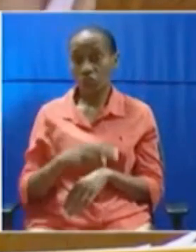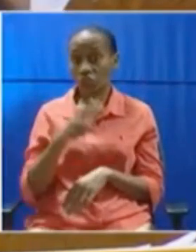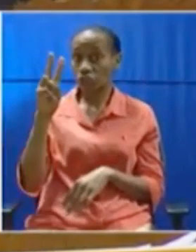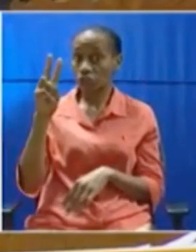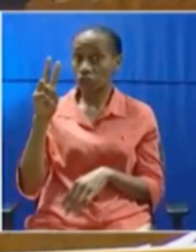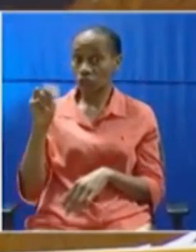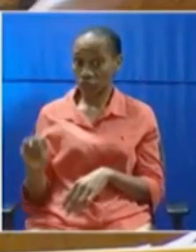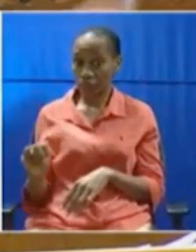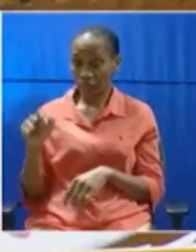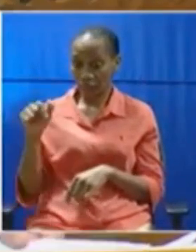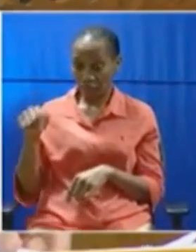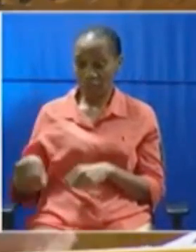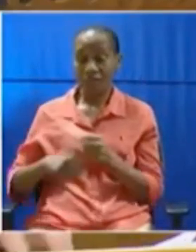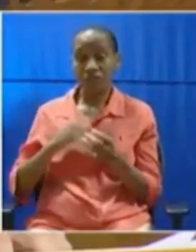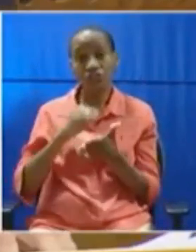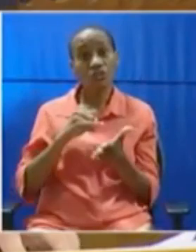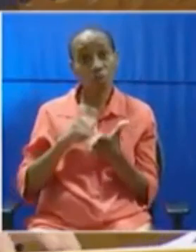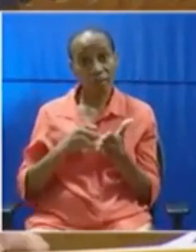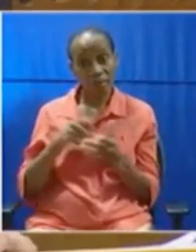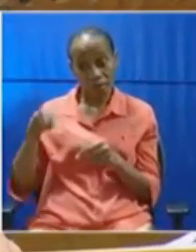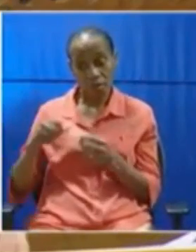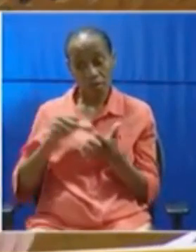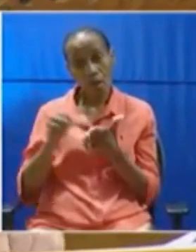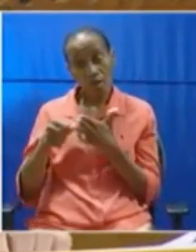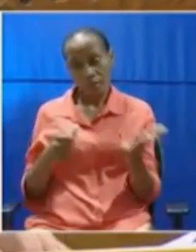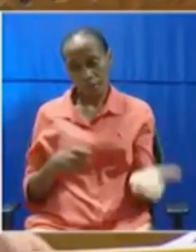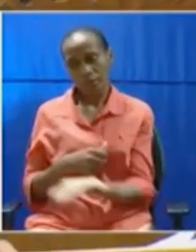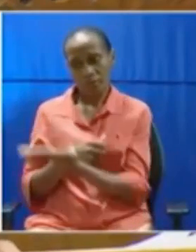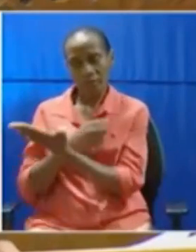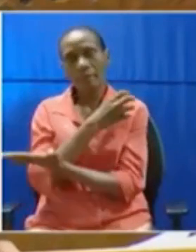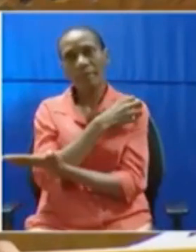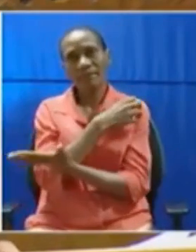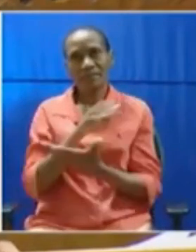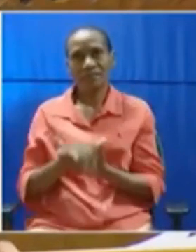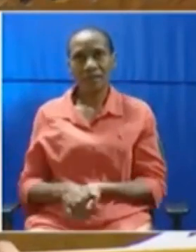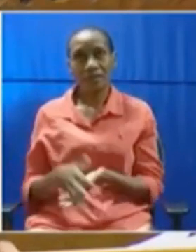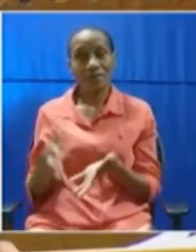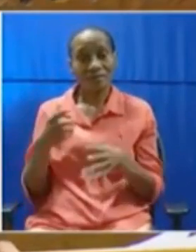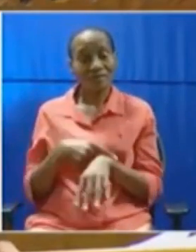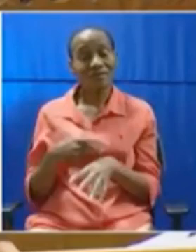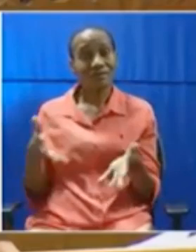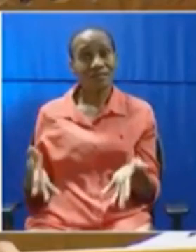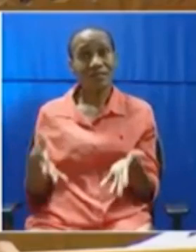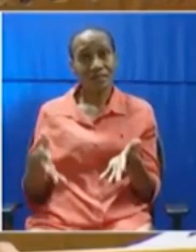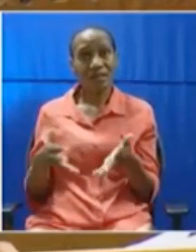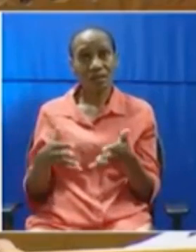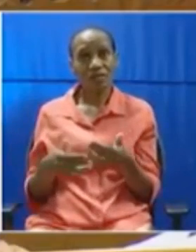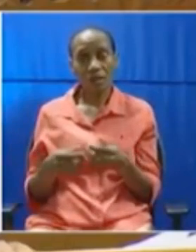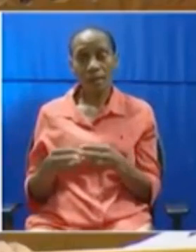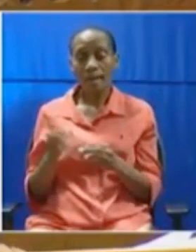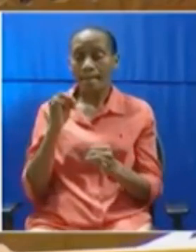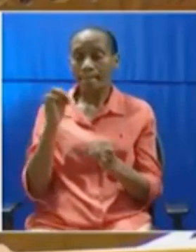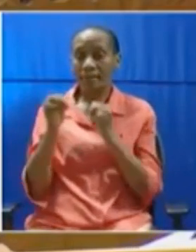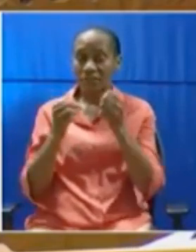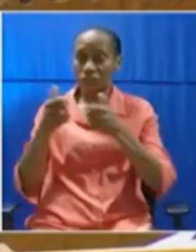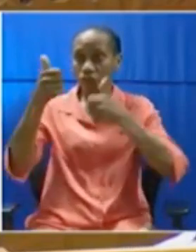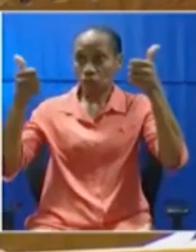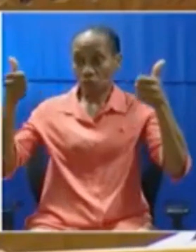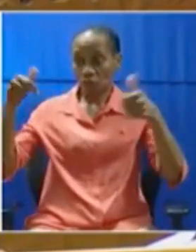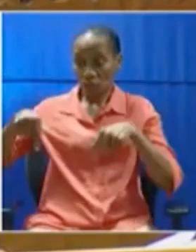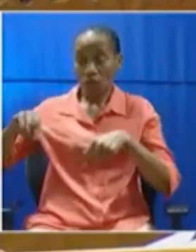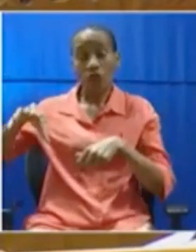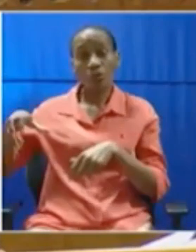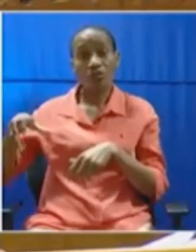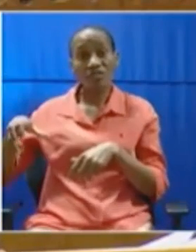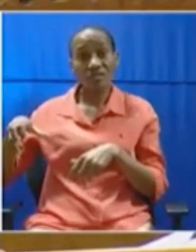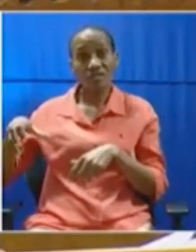we wrote this letter to the Minister. At the moment, Mr. President, our senior management in SAPS in this province are laying